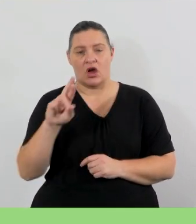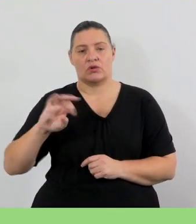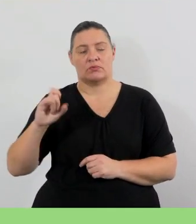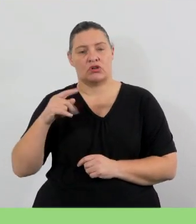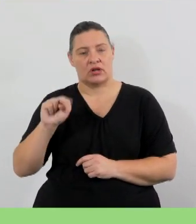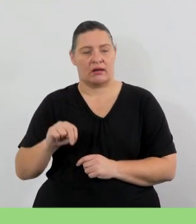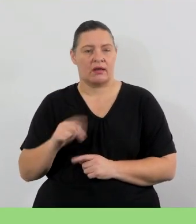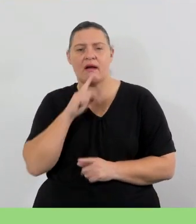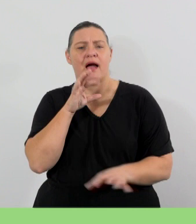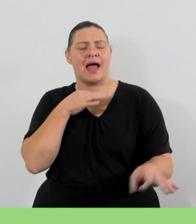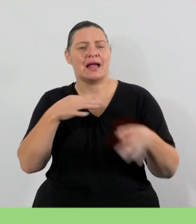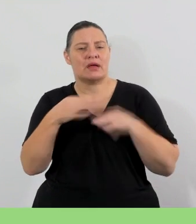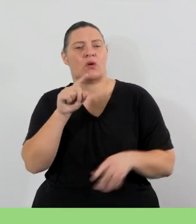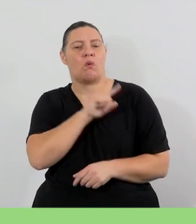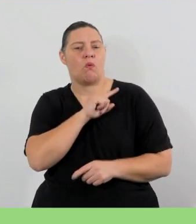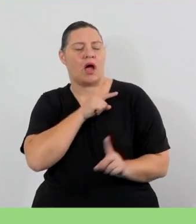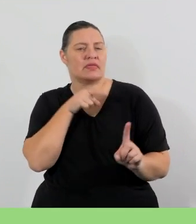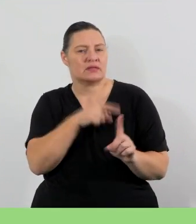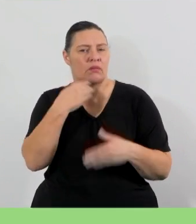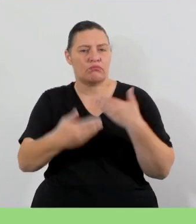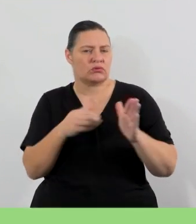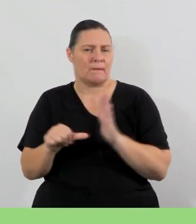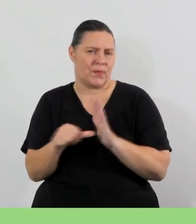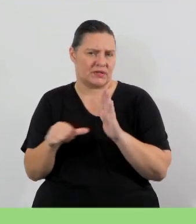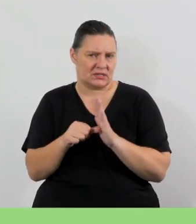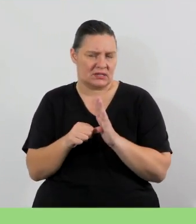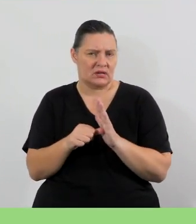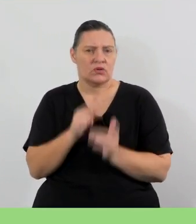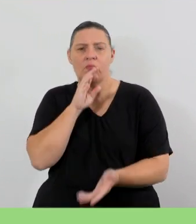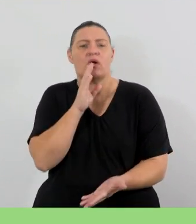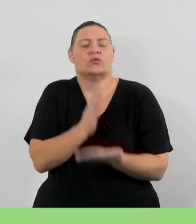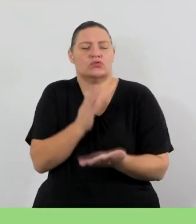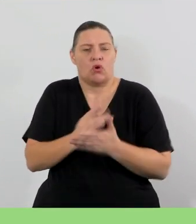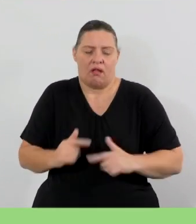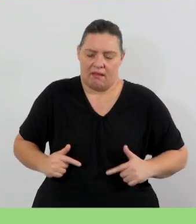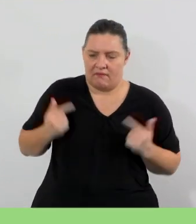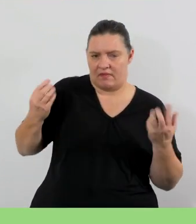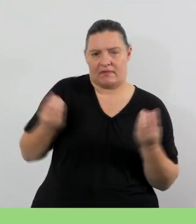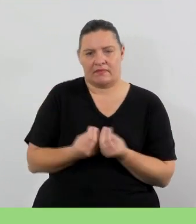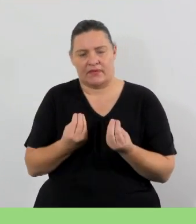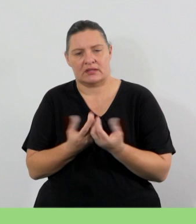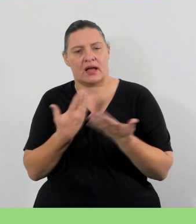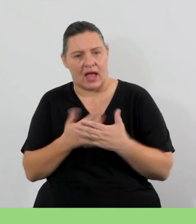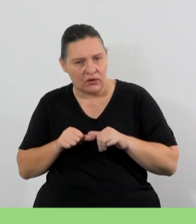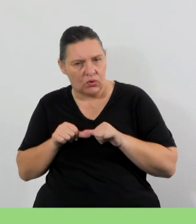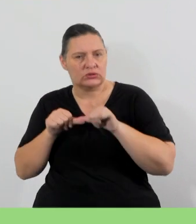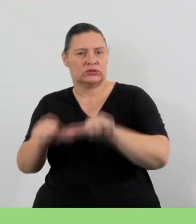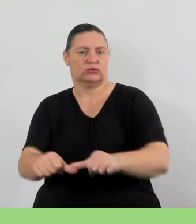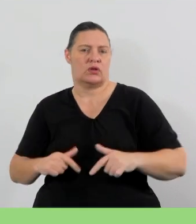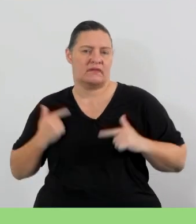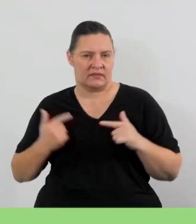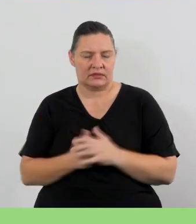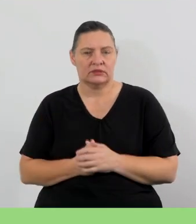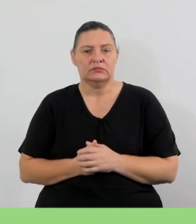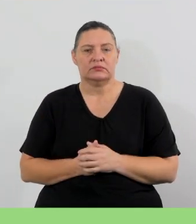respiration, explain why this process is very important to make sure that living organisms continue to